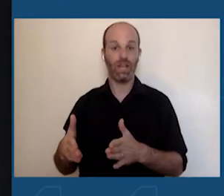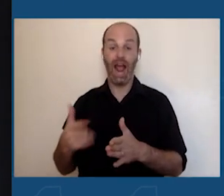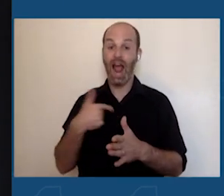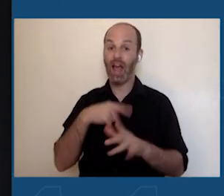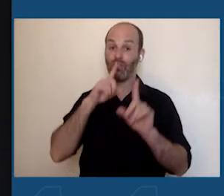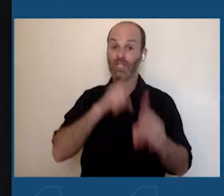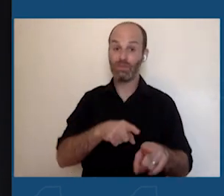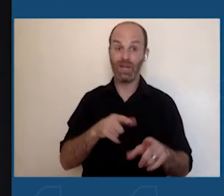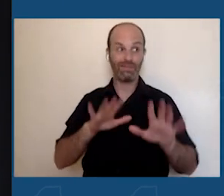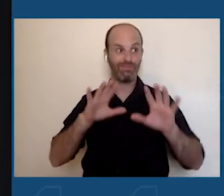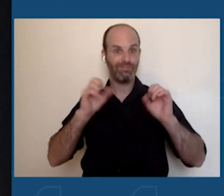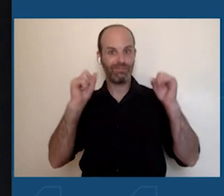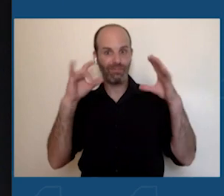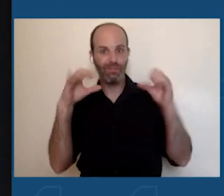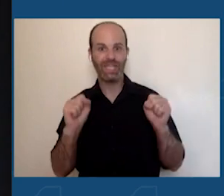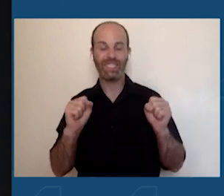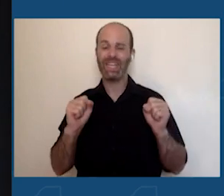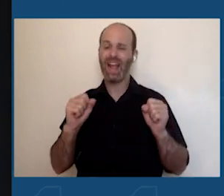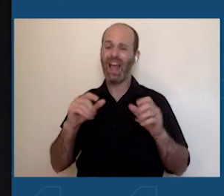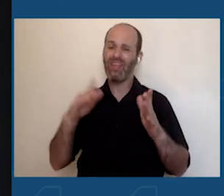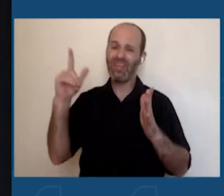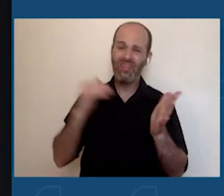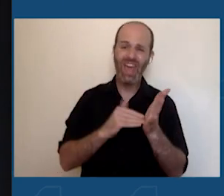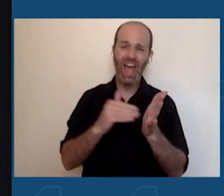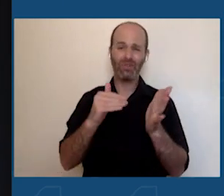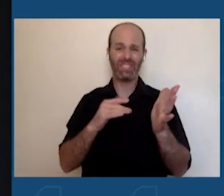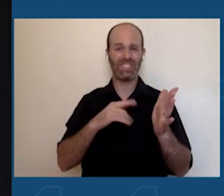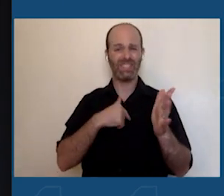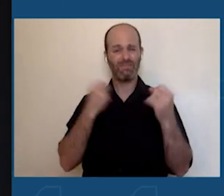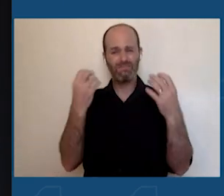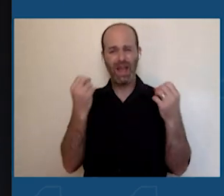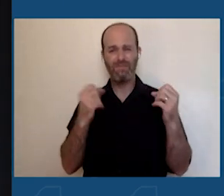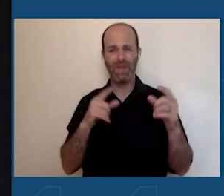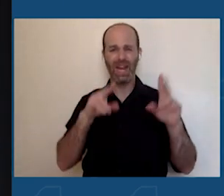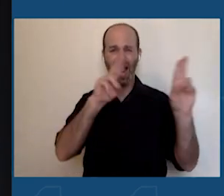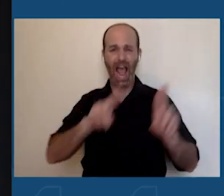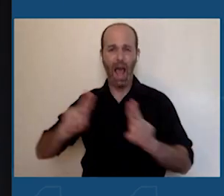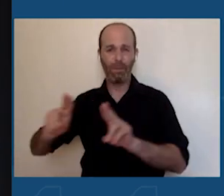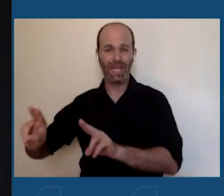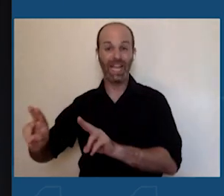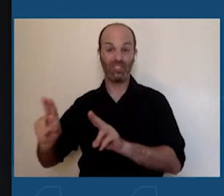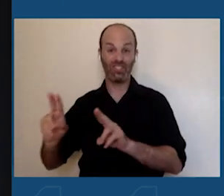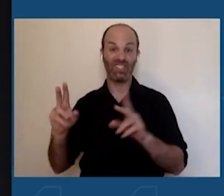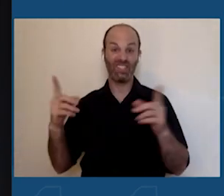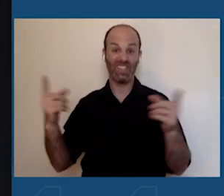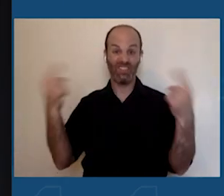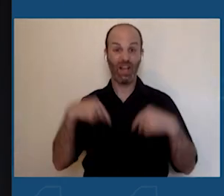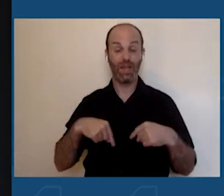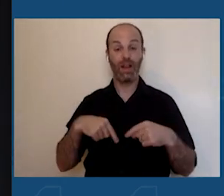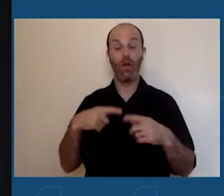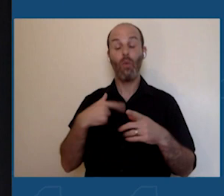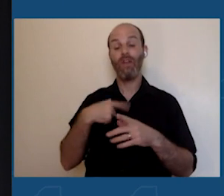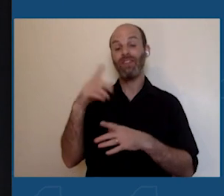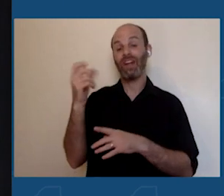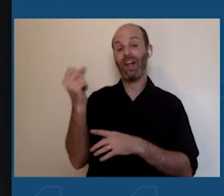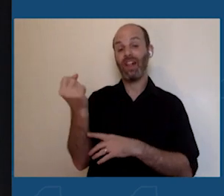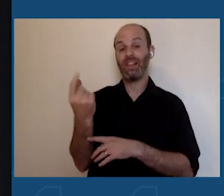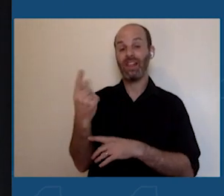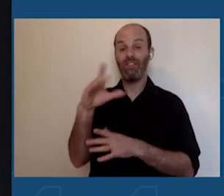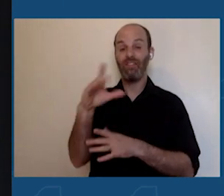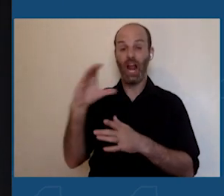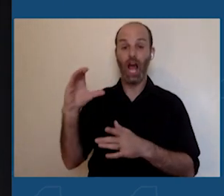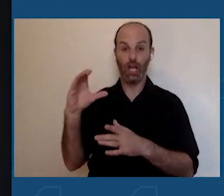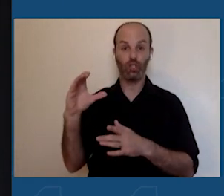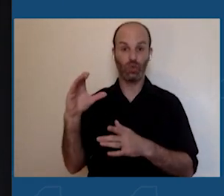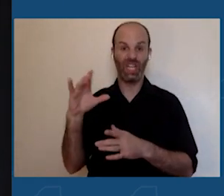of applications have come in. We've completed over 1,100 installations in that program. So that's the great